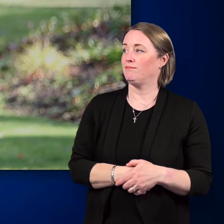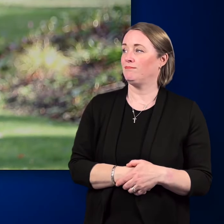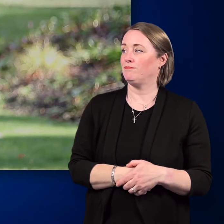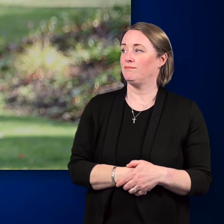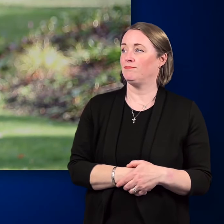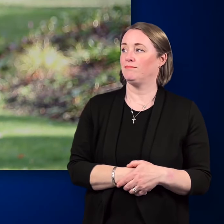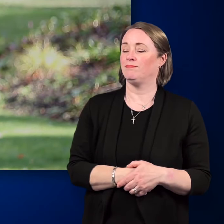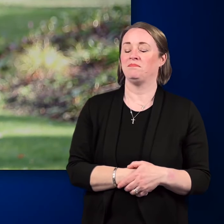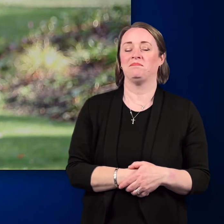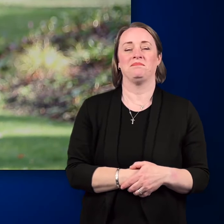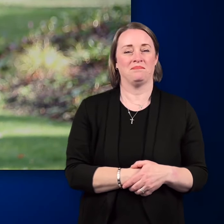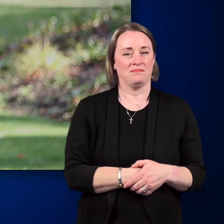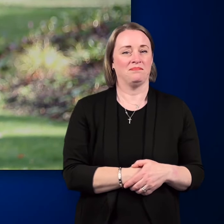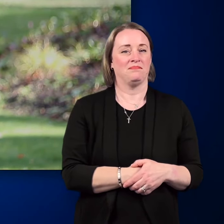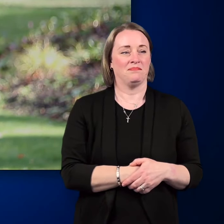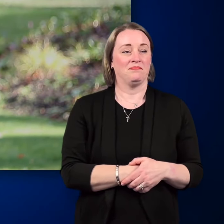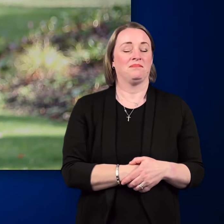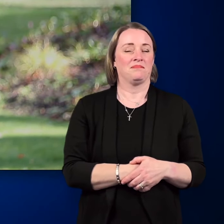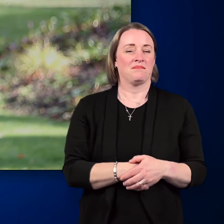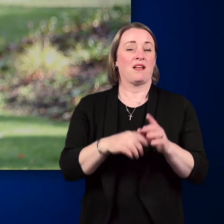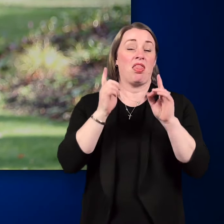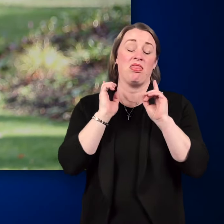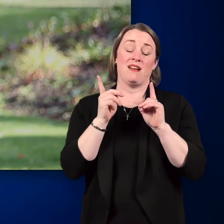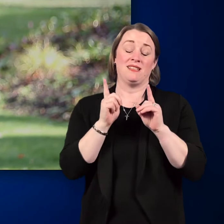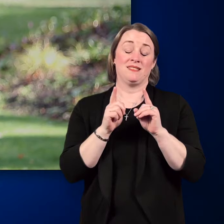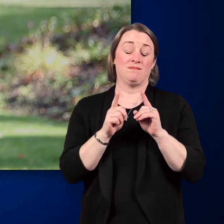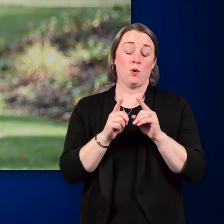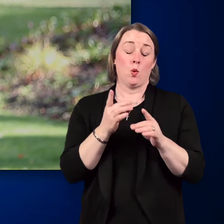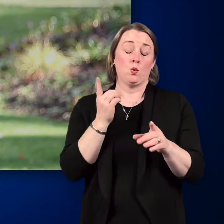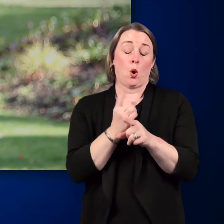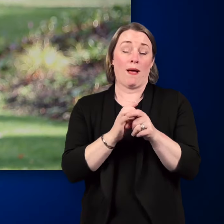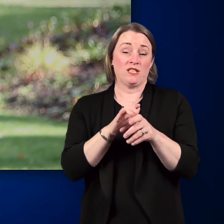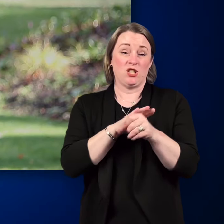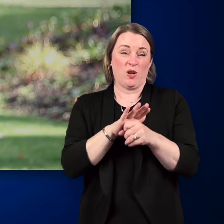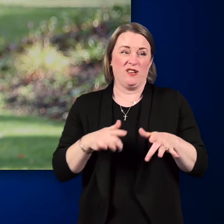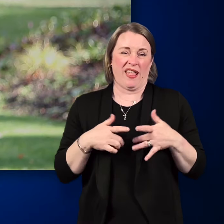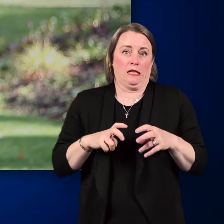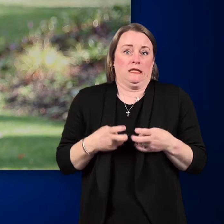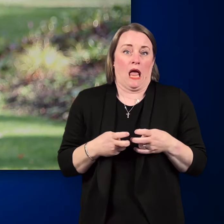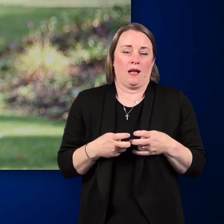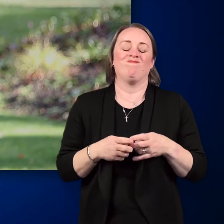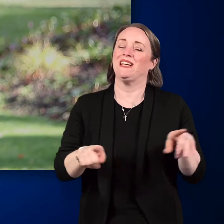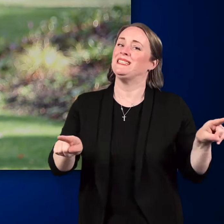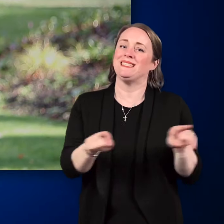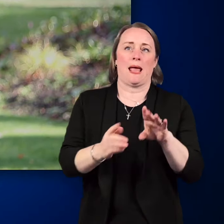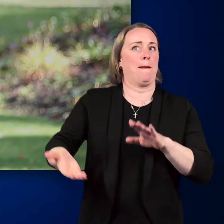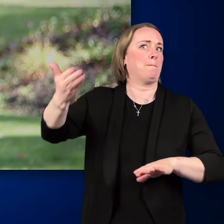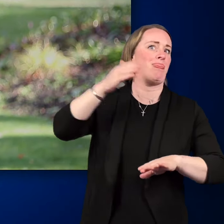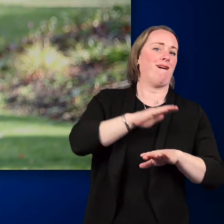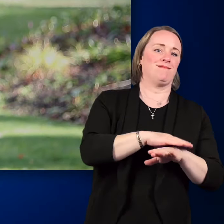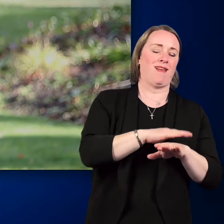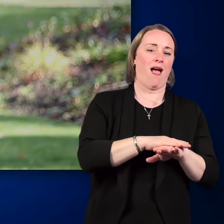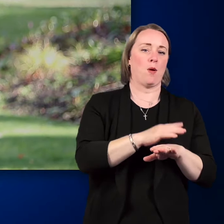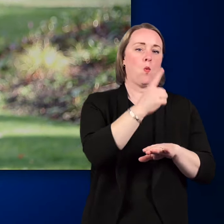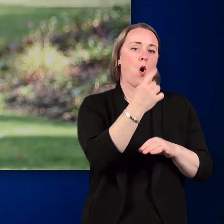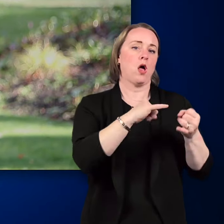And this, folks, is exactly where Israel found herself in 1 Samuel 17, the story